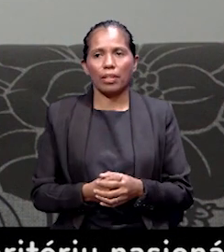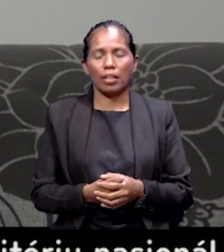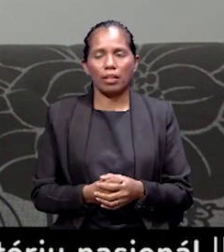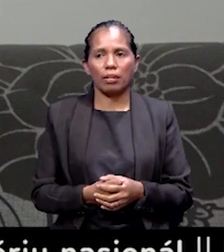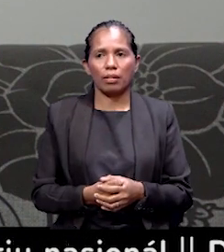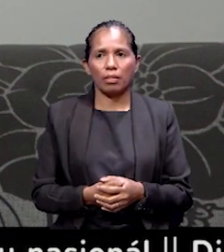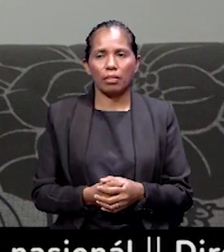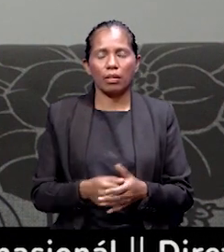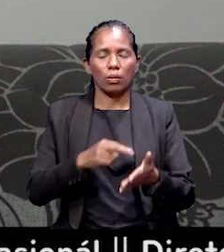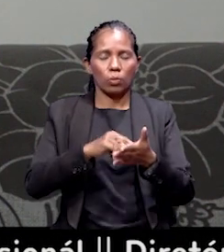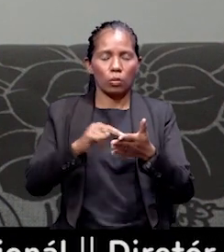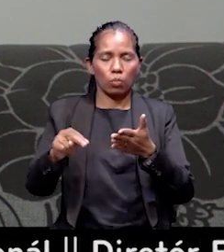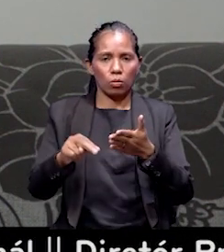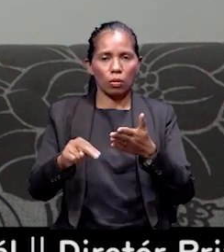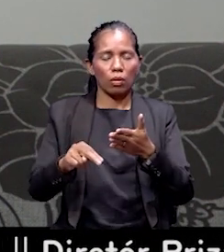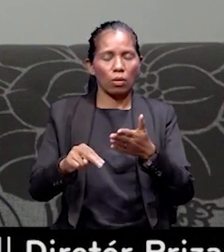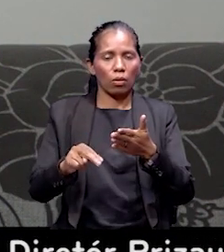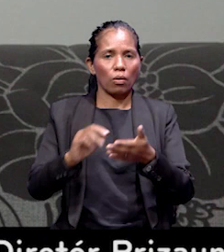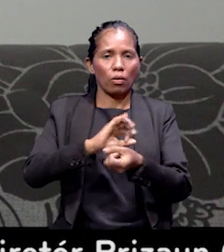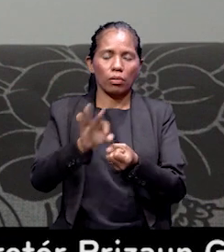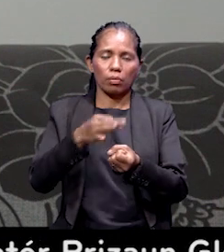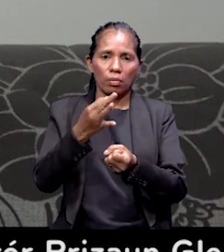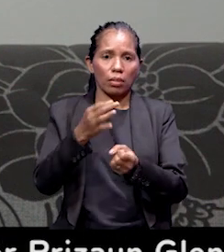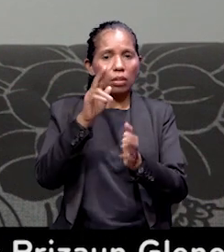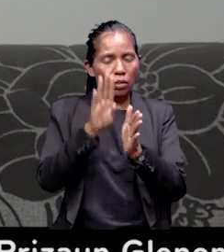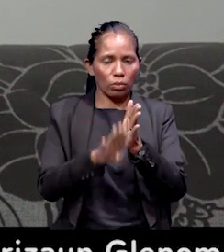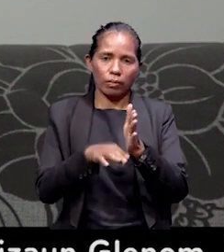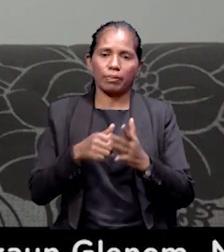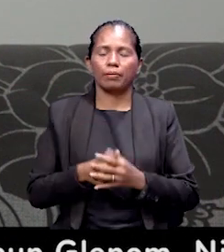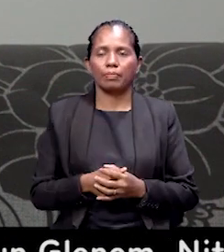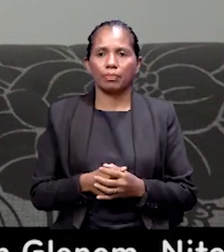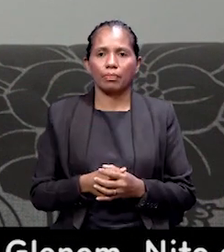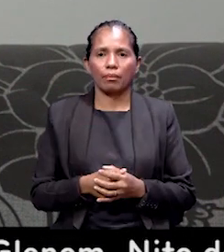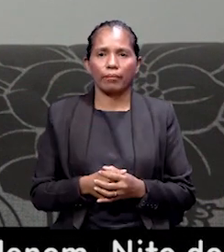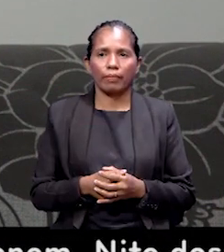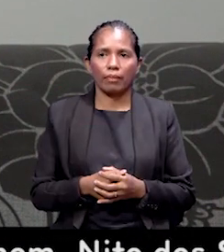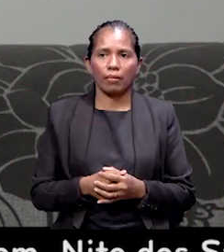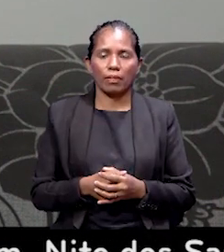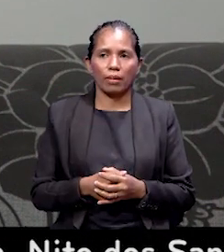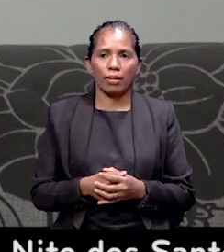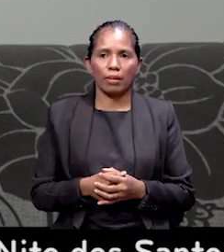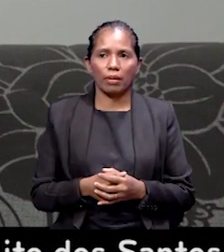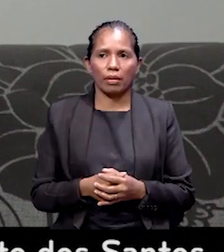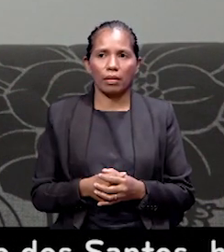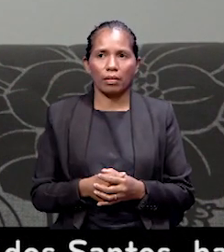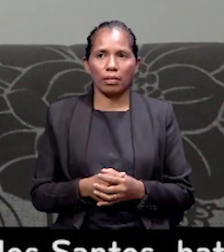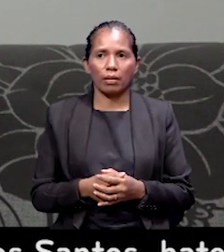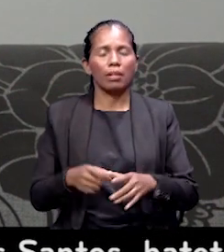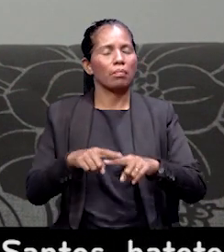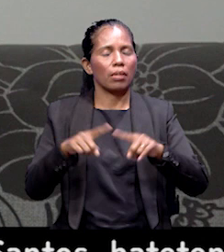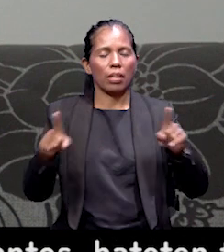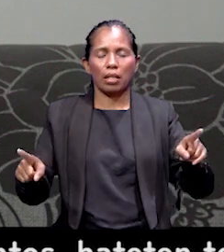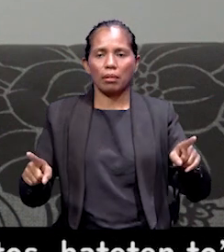normalmente numur kasus ne tung ida ne maka ita bele di angkata numur kasus tung. Mabe virus nia